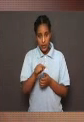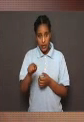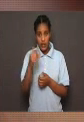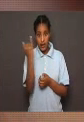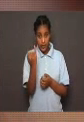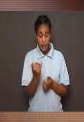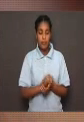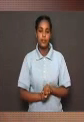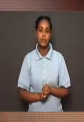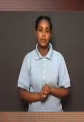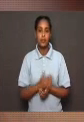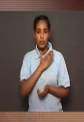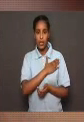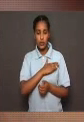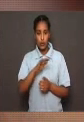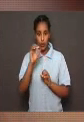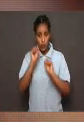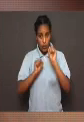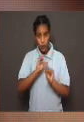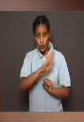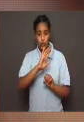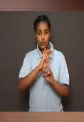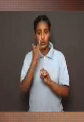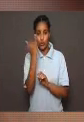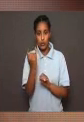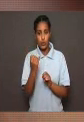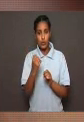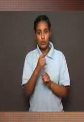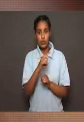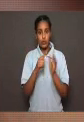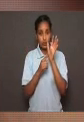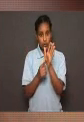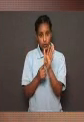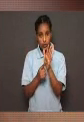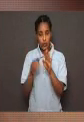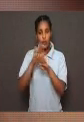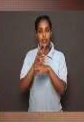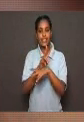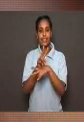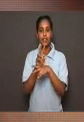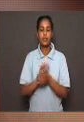diagrams? Please compare your drawings to those that are shown on the screen.